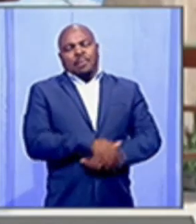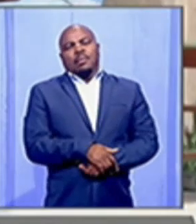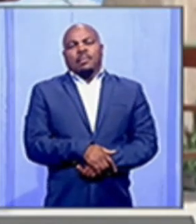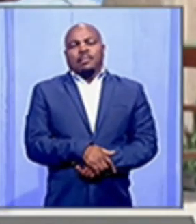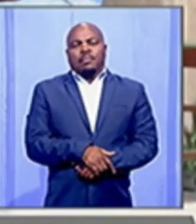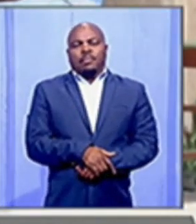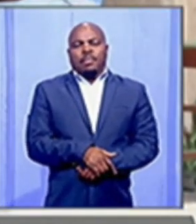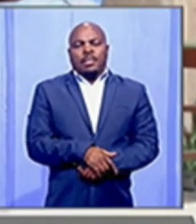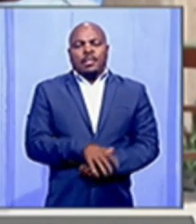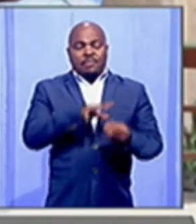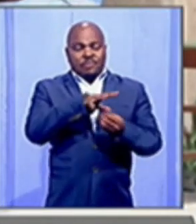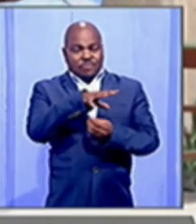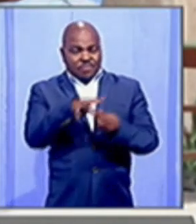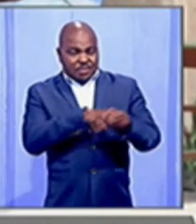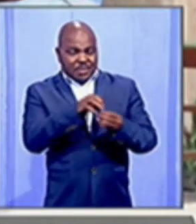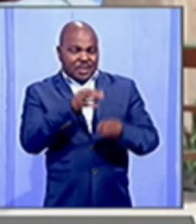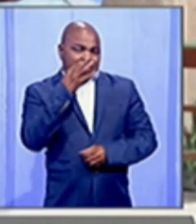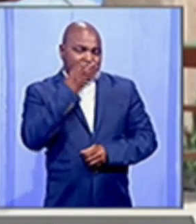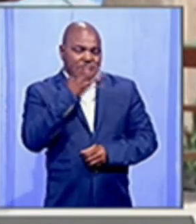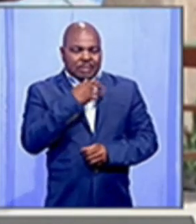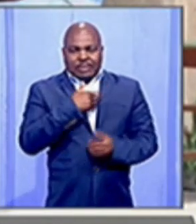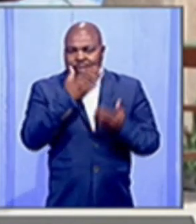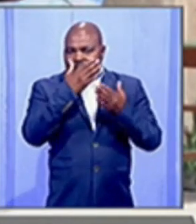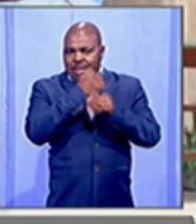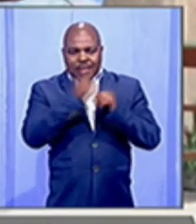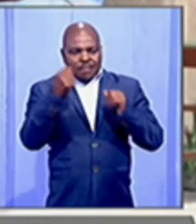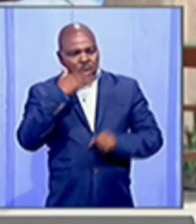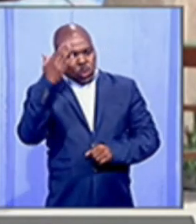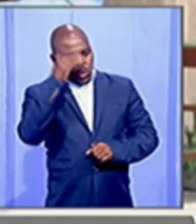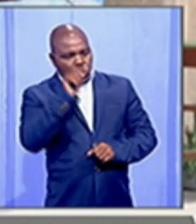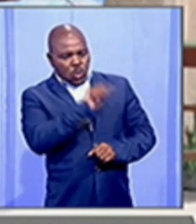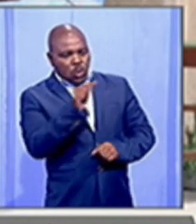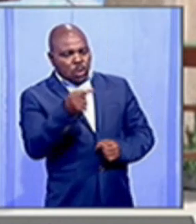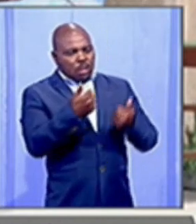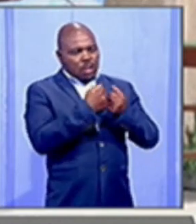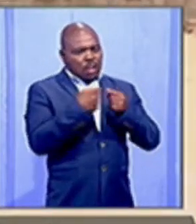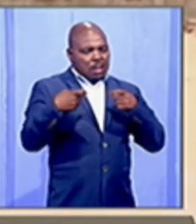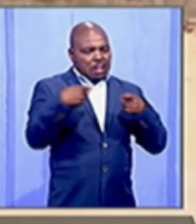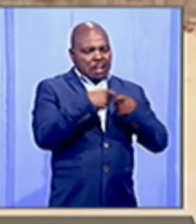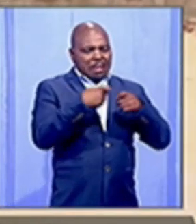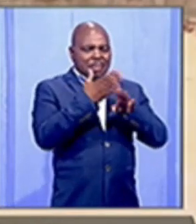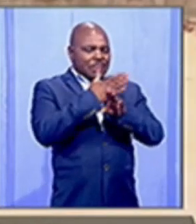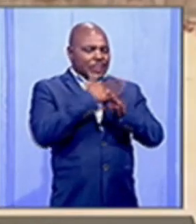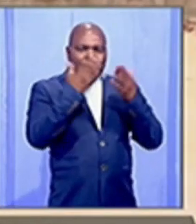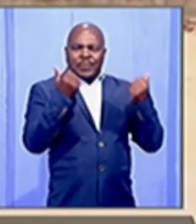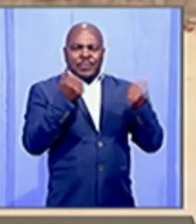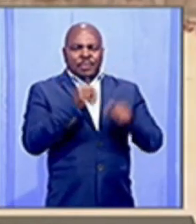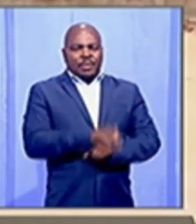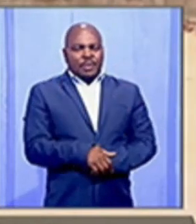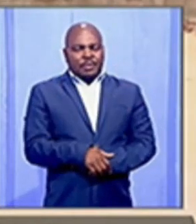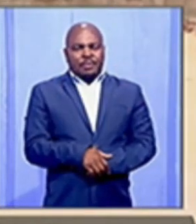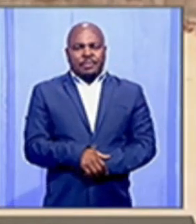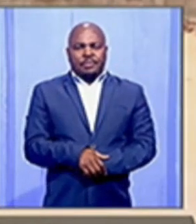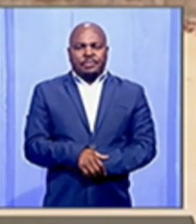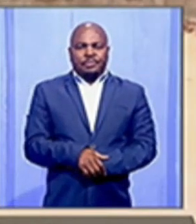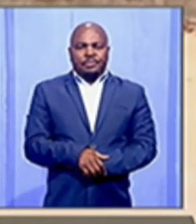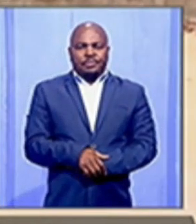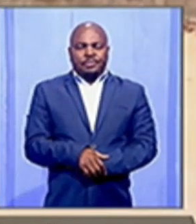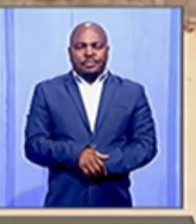Ba malapa ba re ga ba itse fa go ne go na le dithulano magareng ga baratani bano. khomekanga